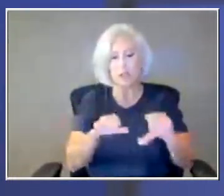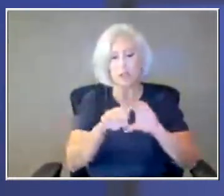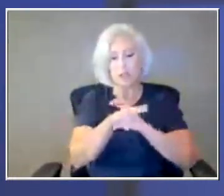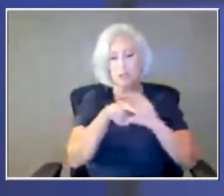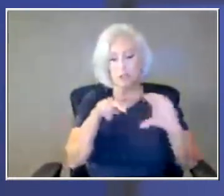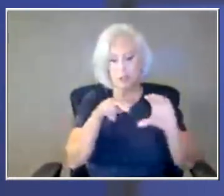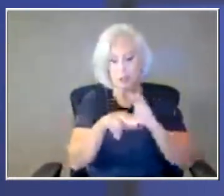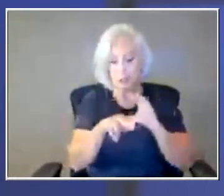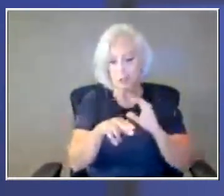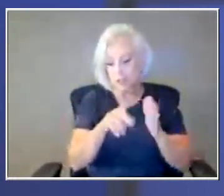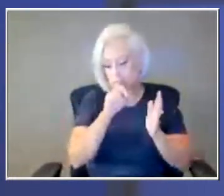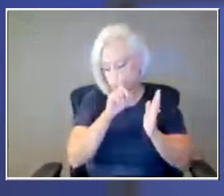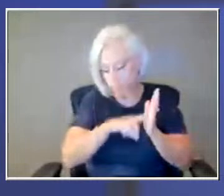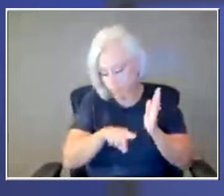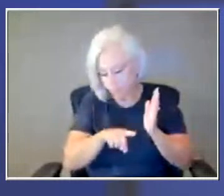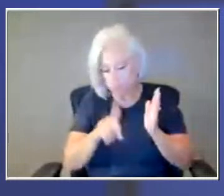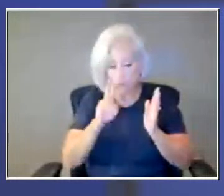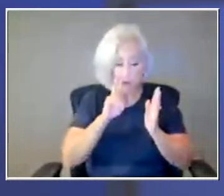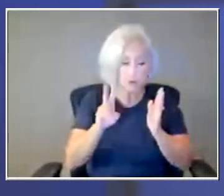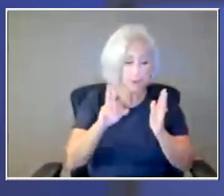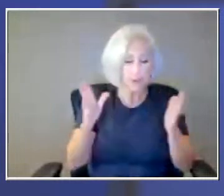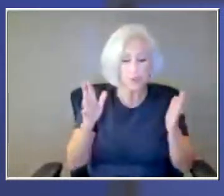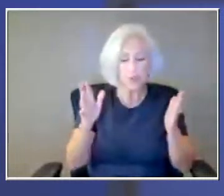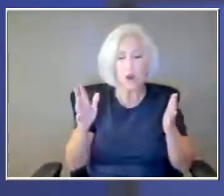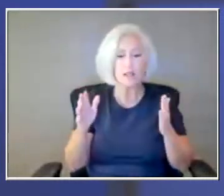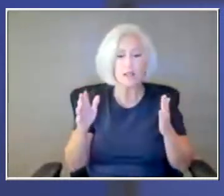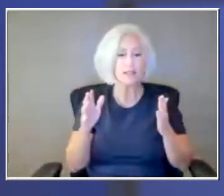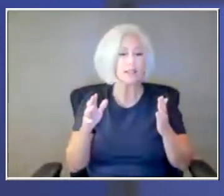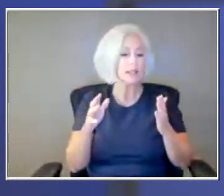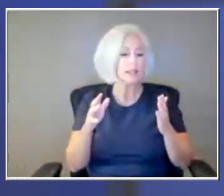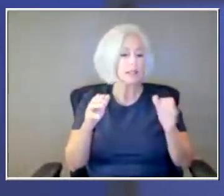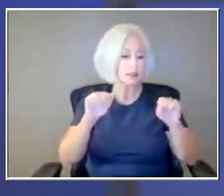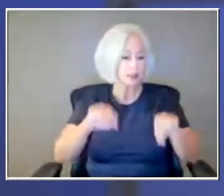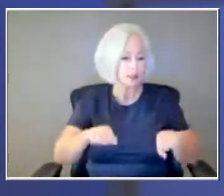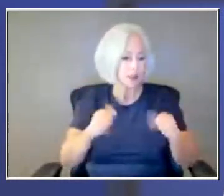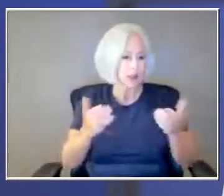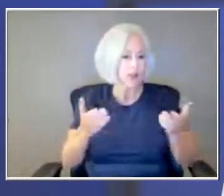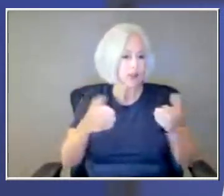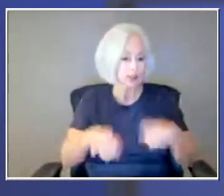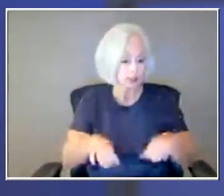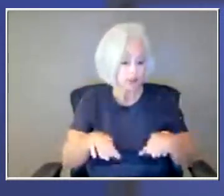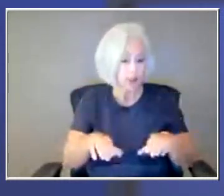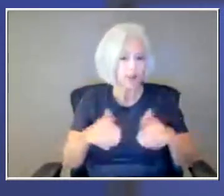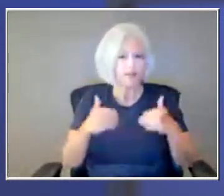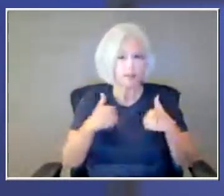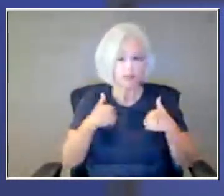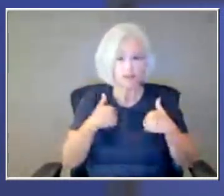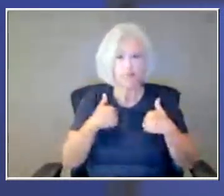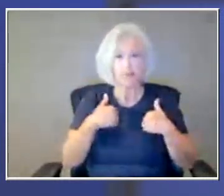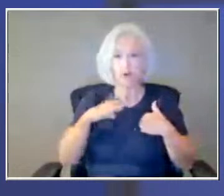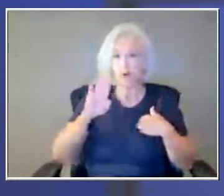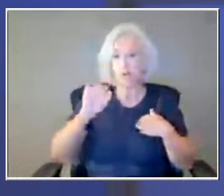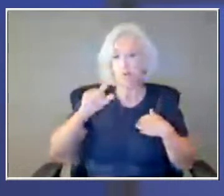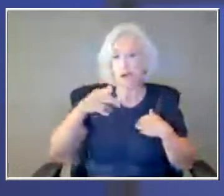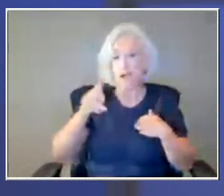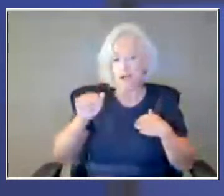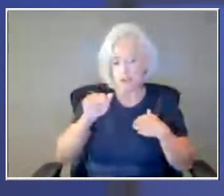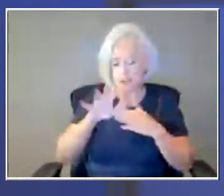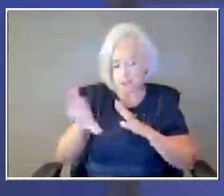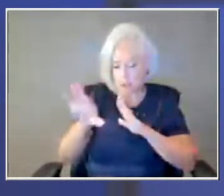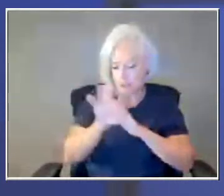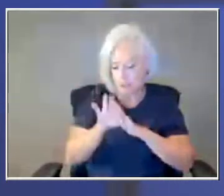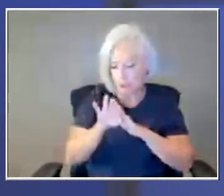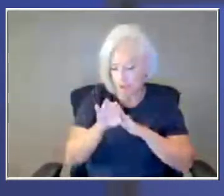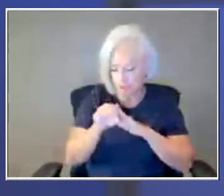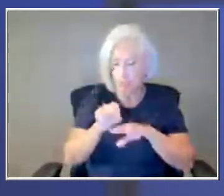the likelihood that someone might benefit from a biopsy to get more specific information, depending on whether there are